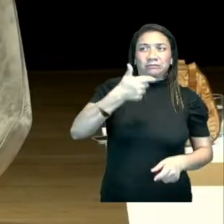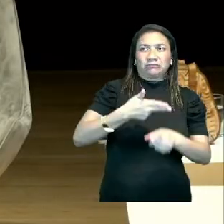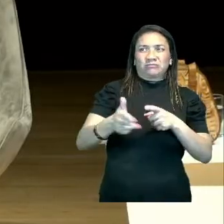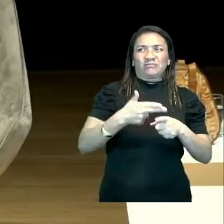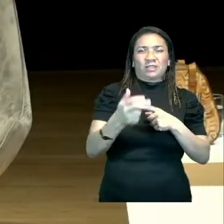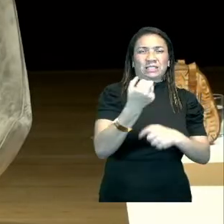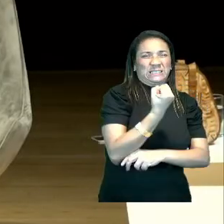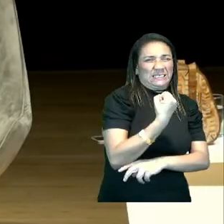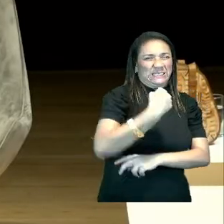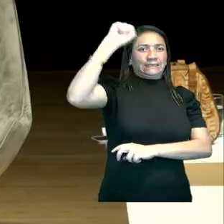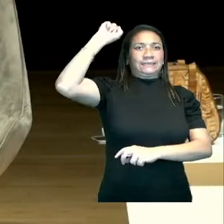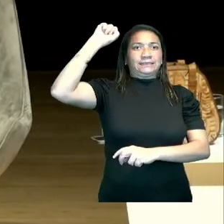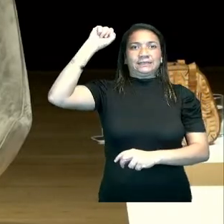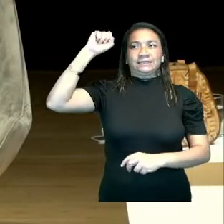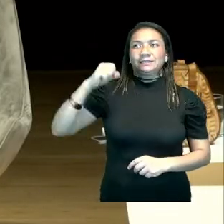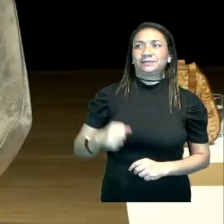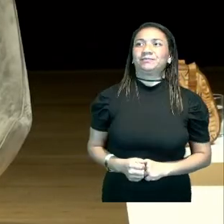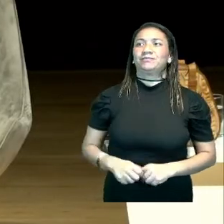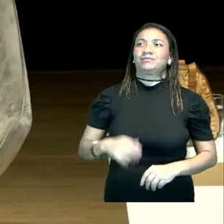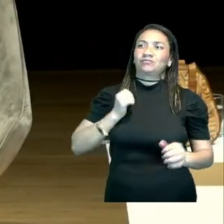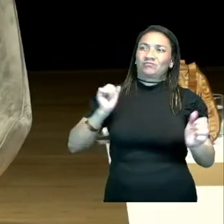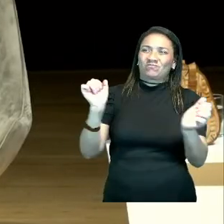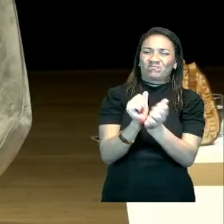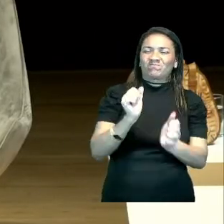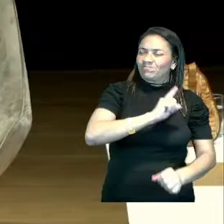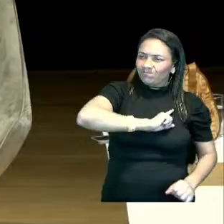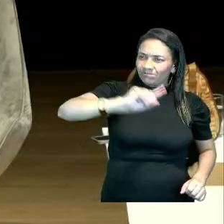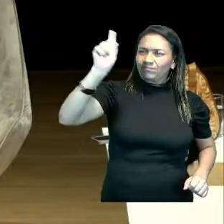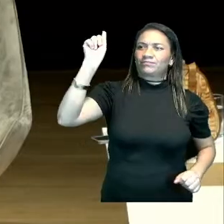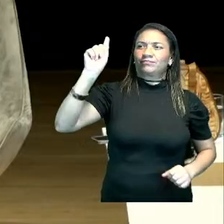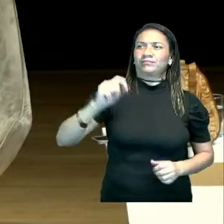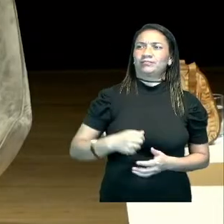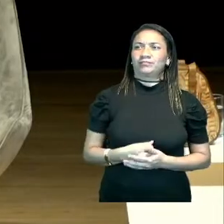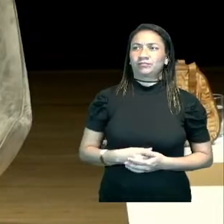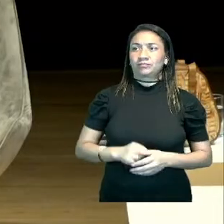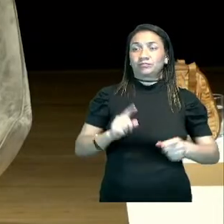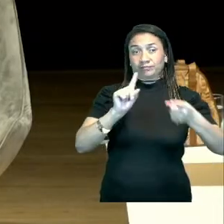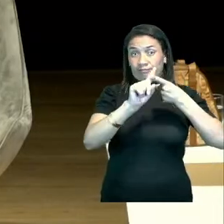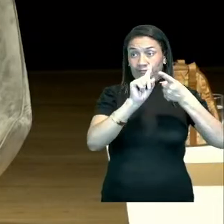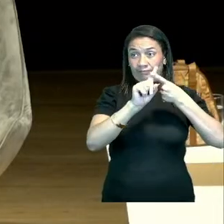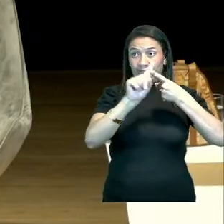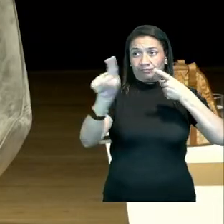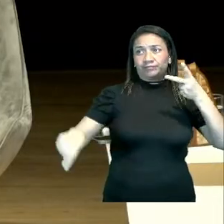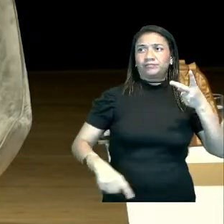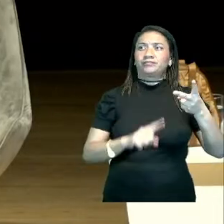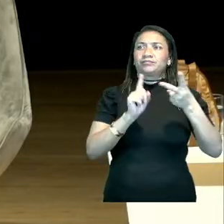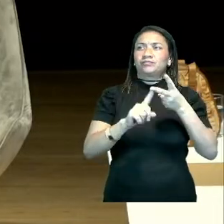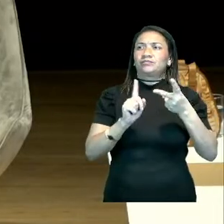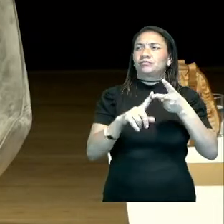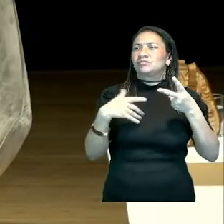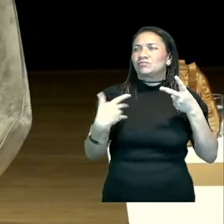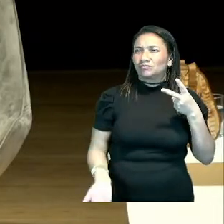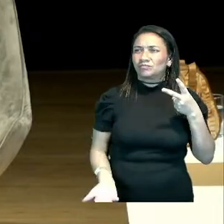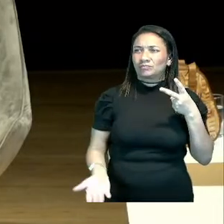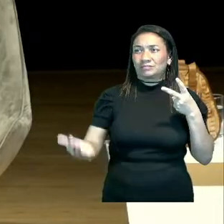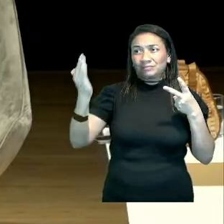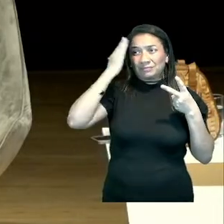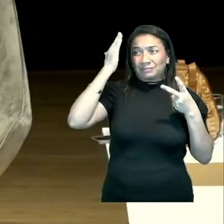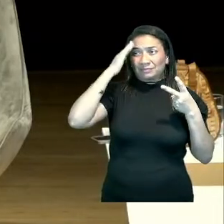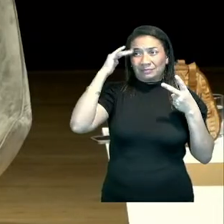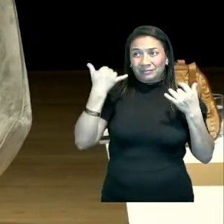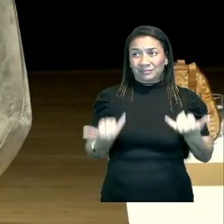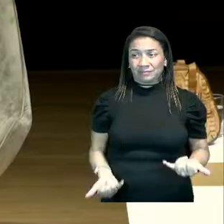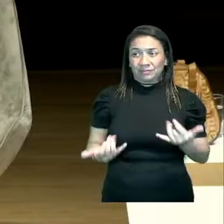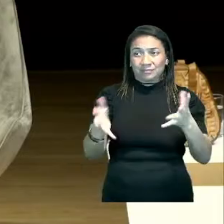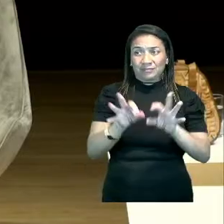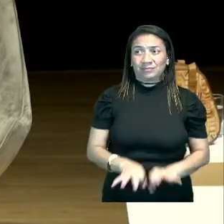and the abolition, which is important now, of the carceral regimes